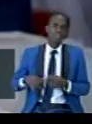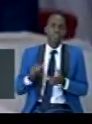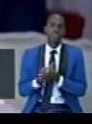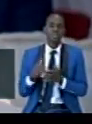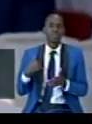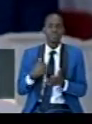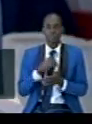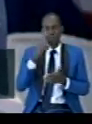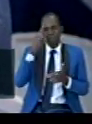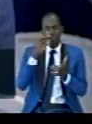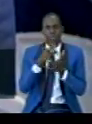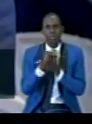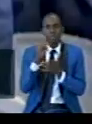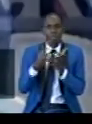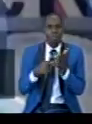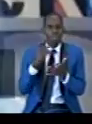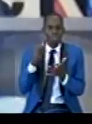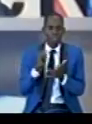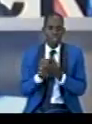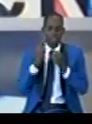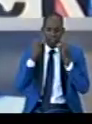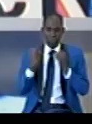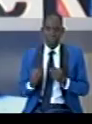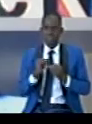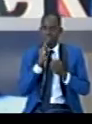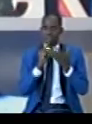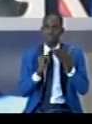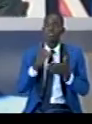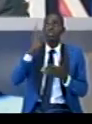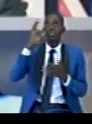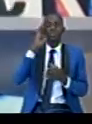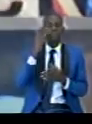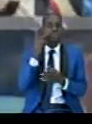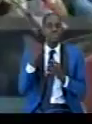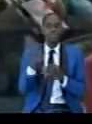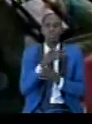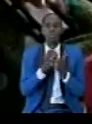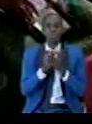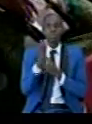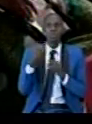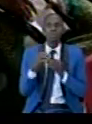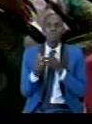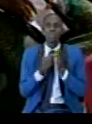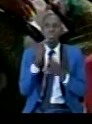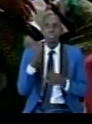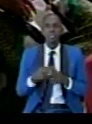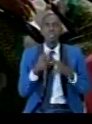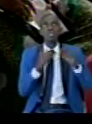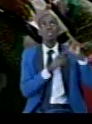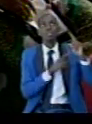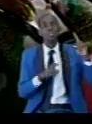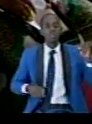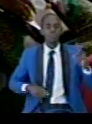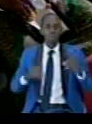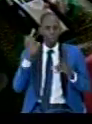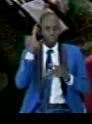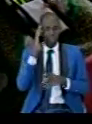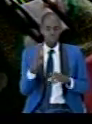that strength is there, it will take you through. Yeah. The Lord will take me